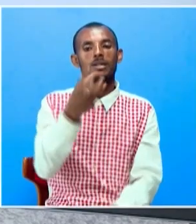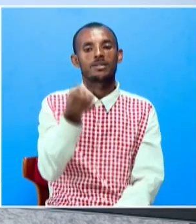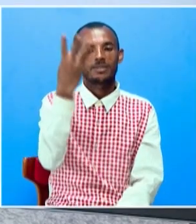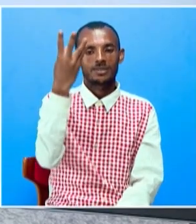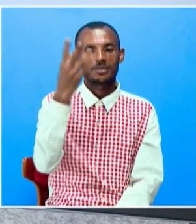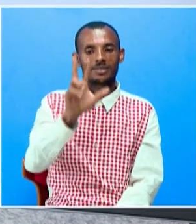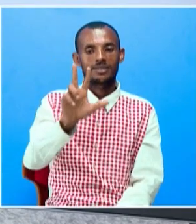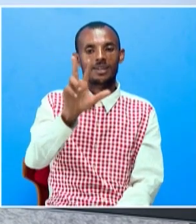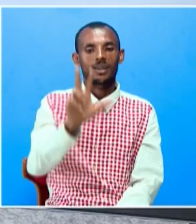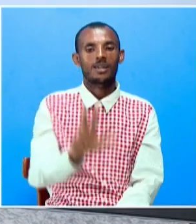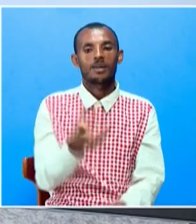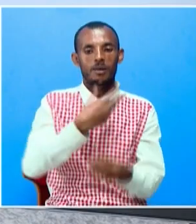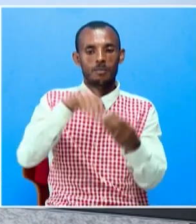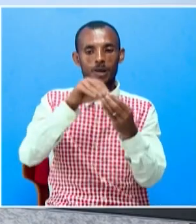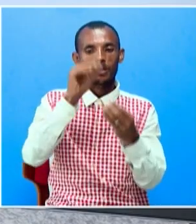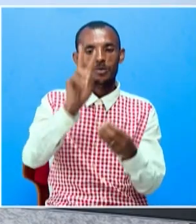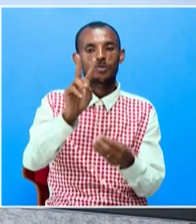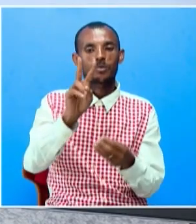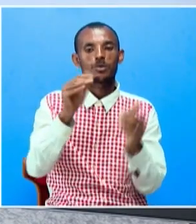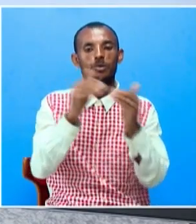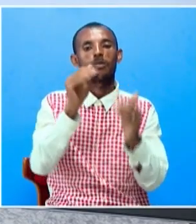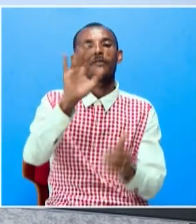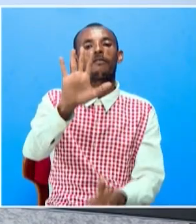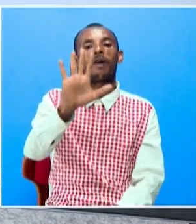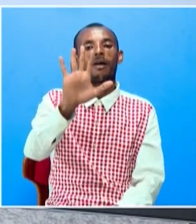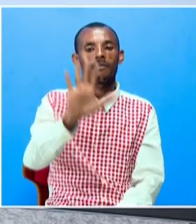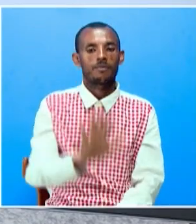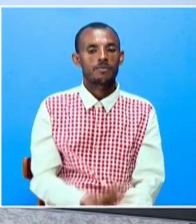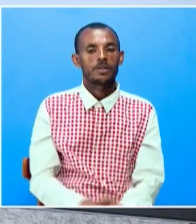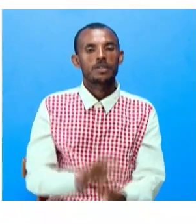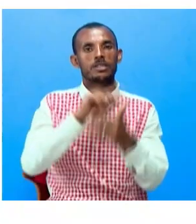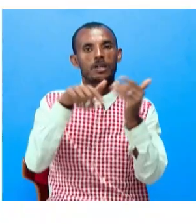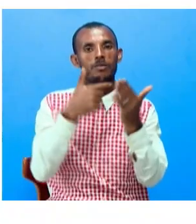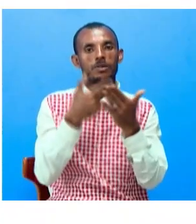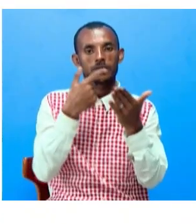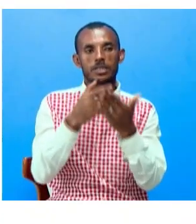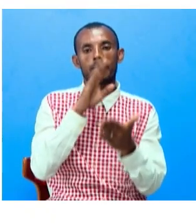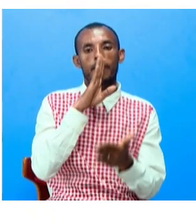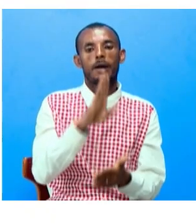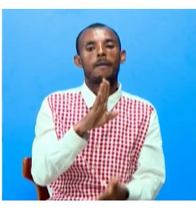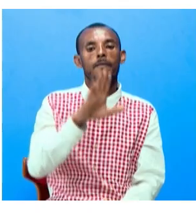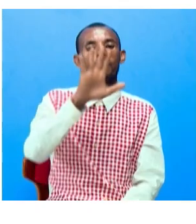this, 3 plus 2 it is 5. Therefore, this becomes, it is